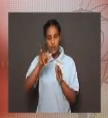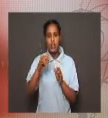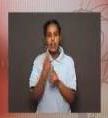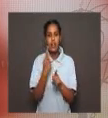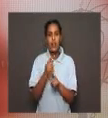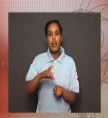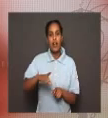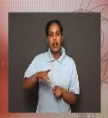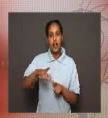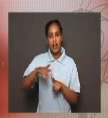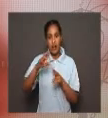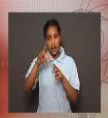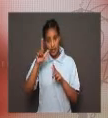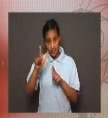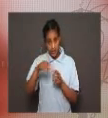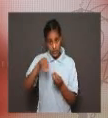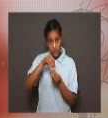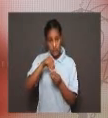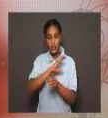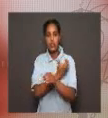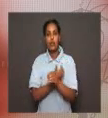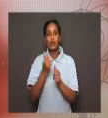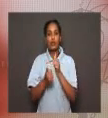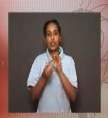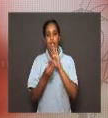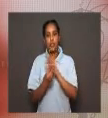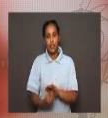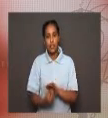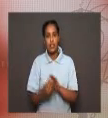high lattice energy, which